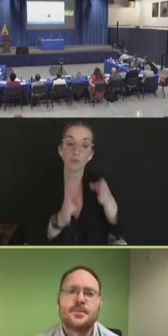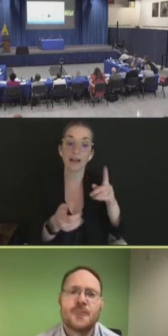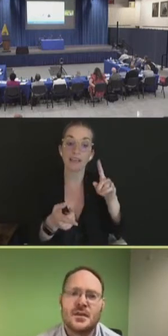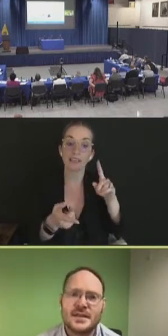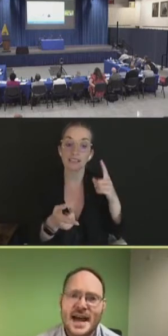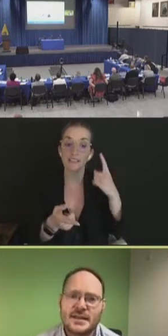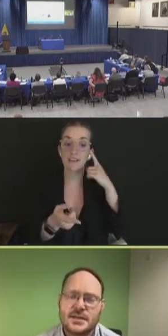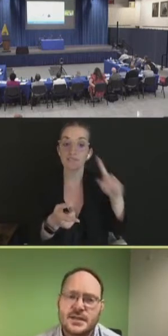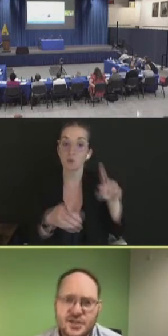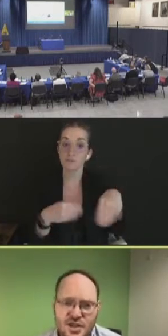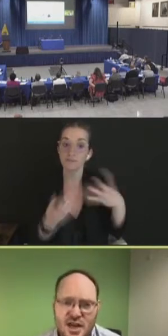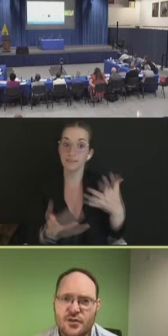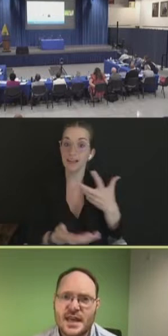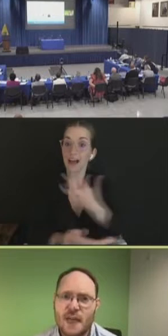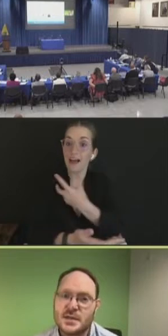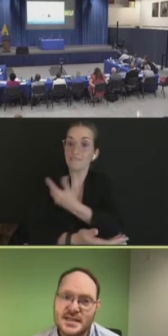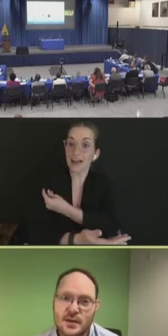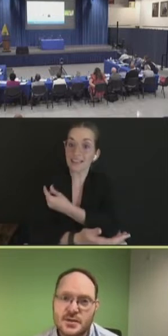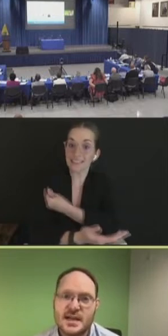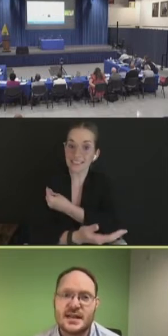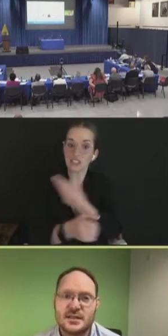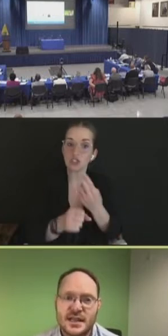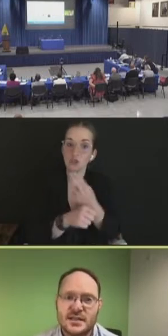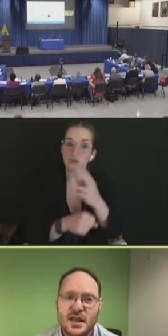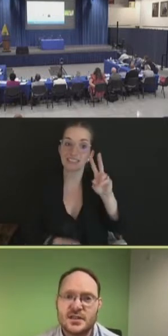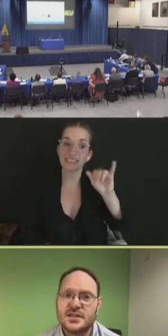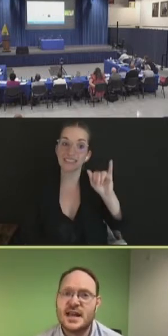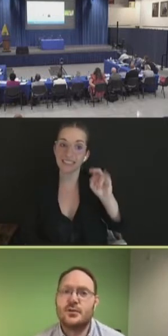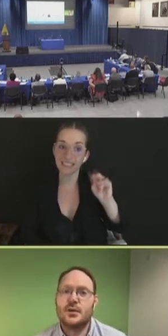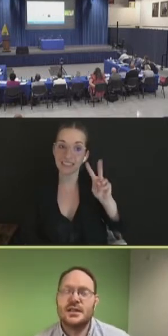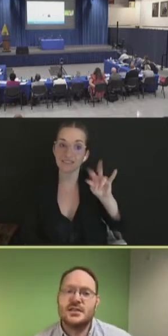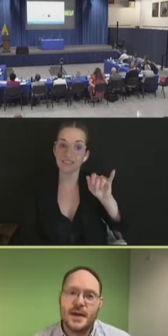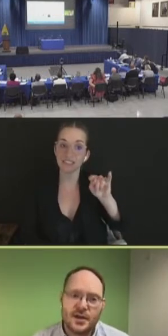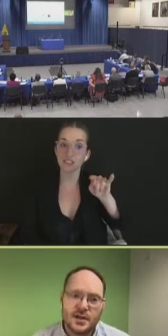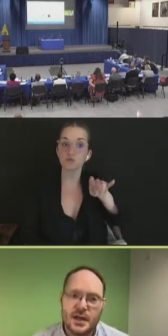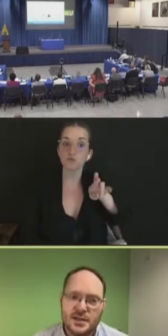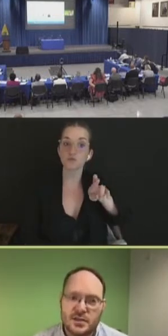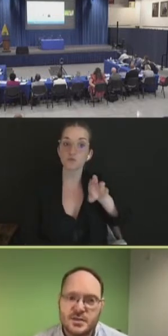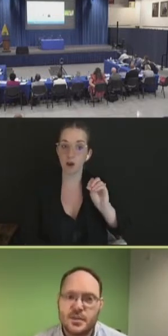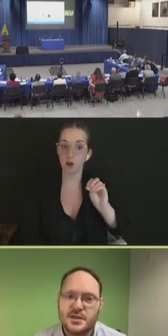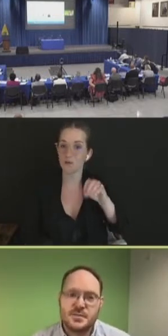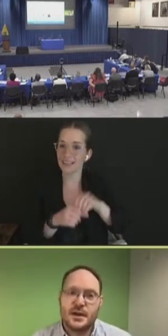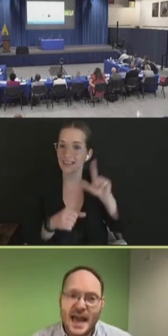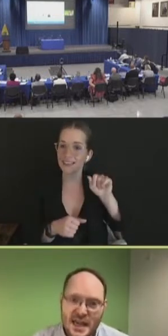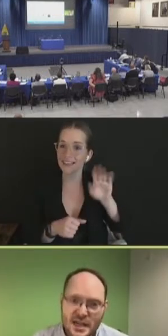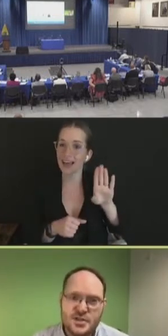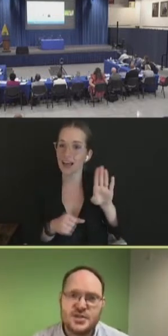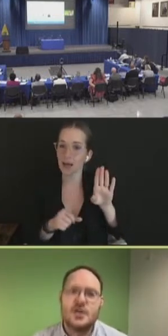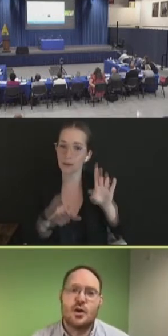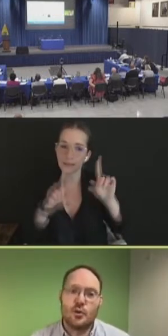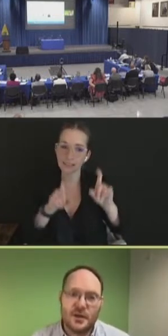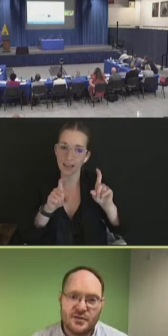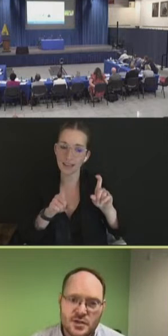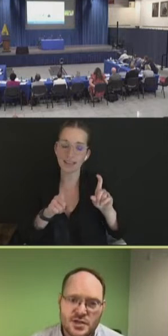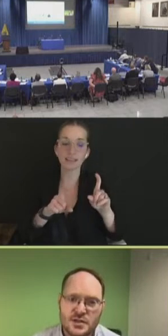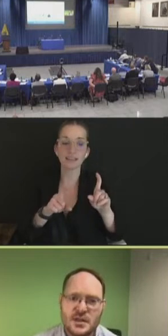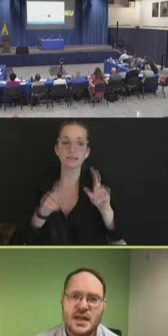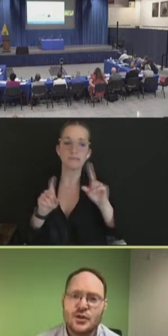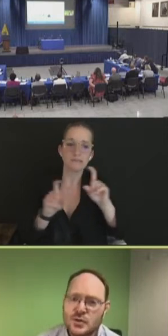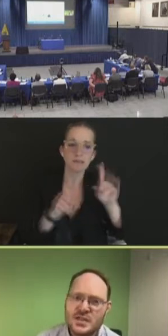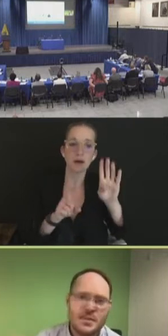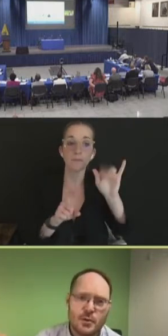systems that generally help us down select on technologies that will lead to better immunological responses by age or by